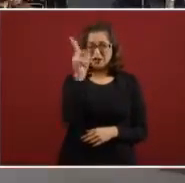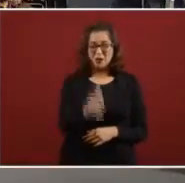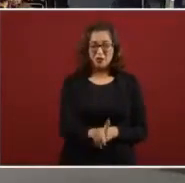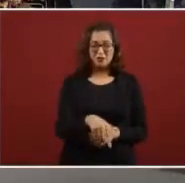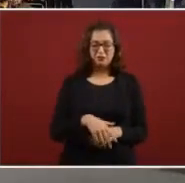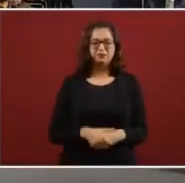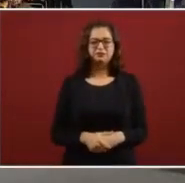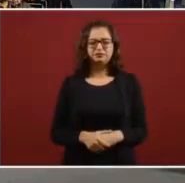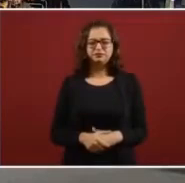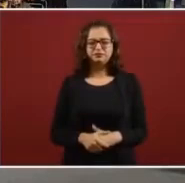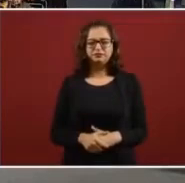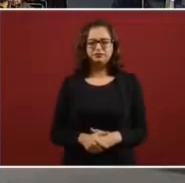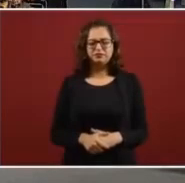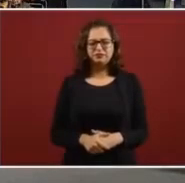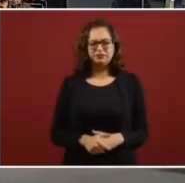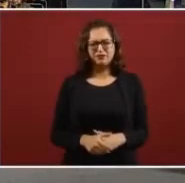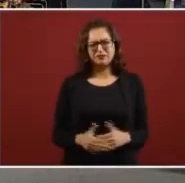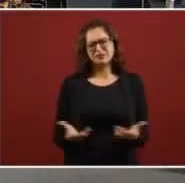nefarious.